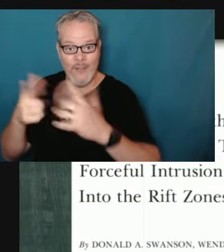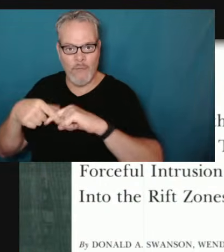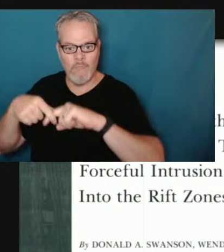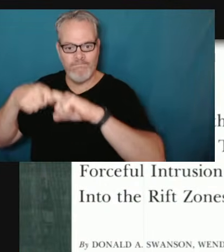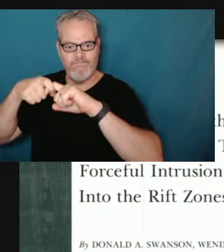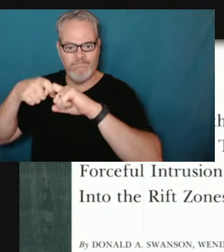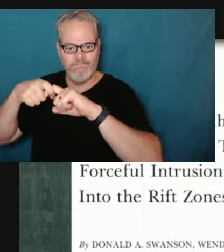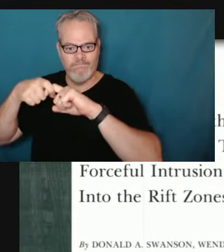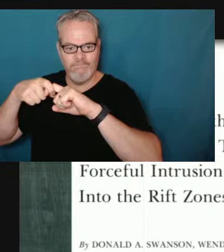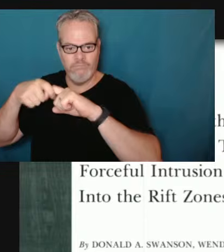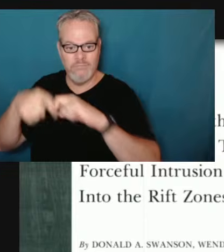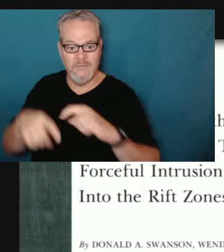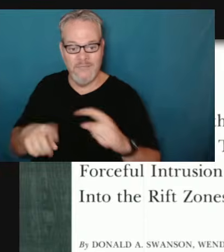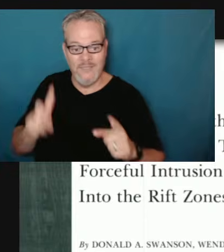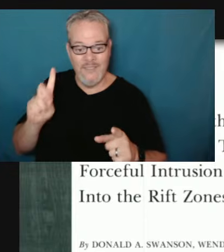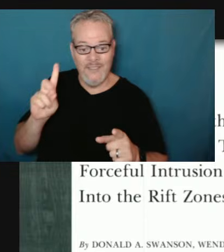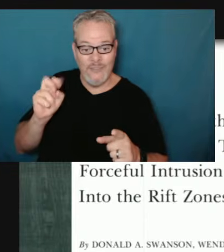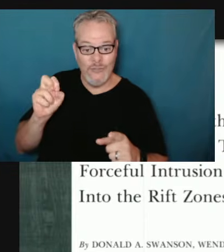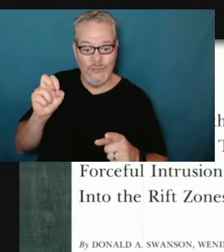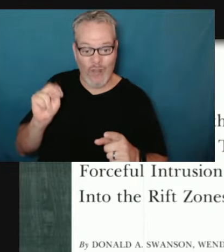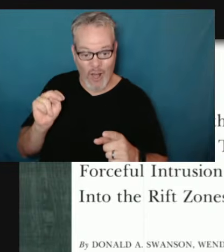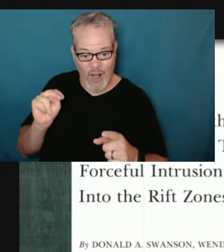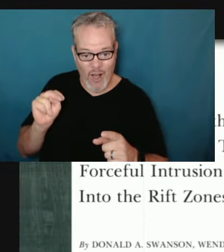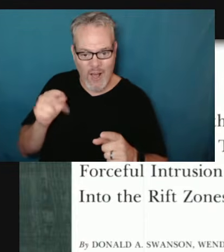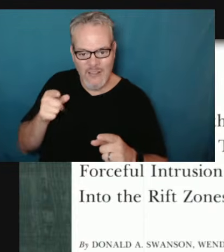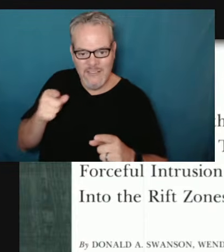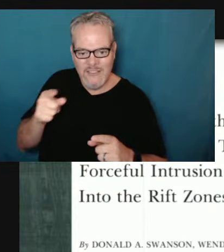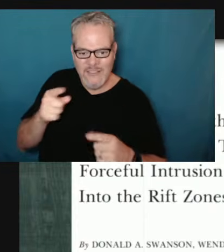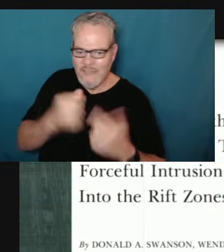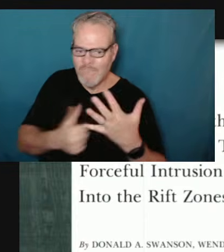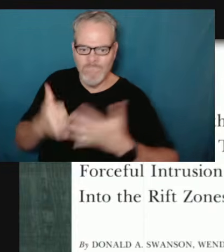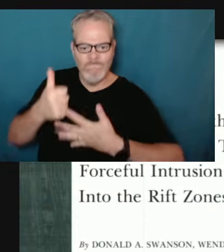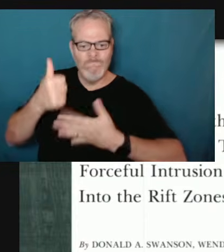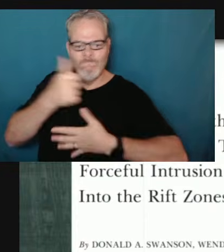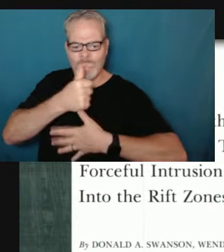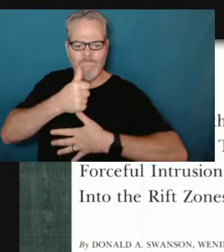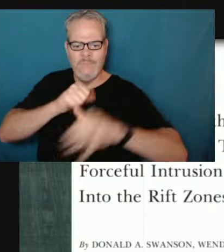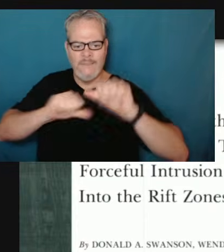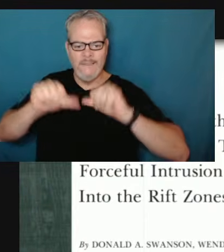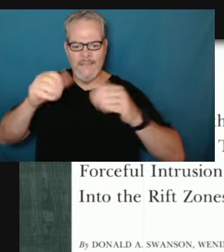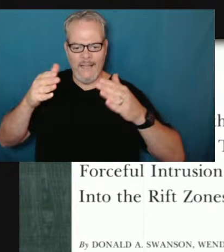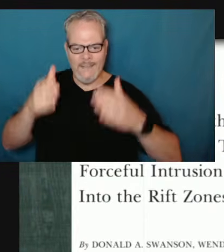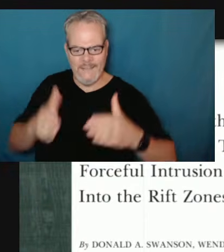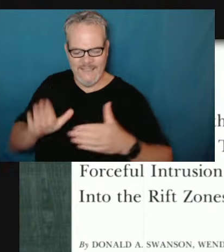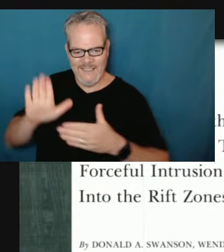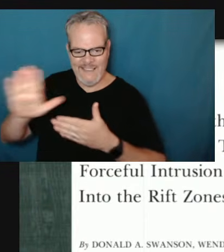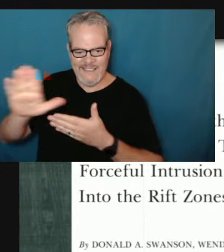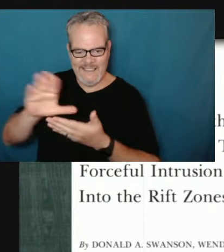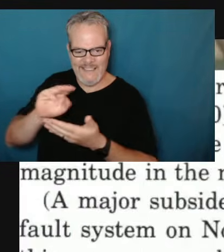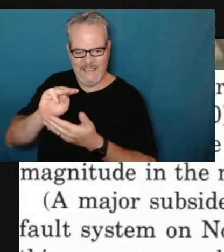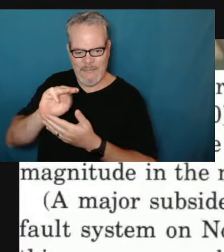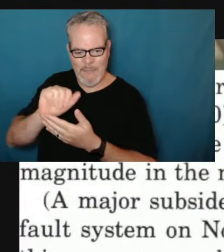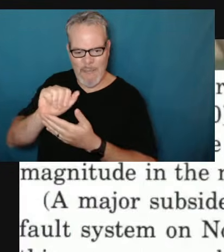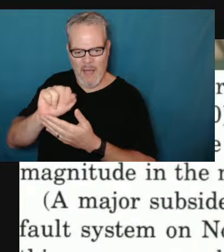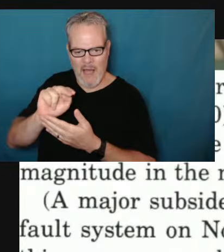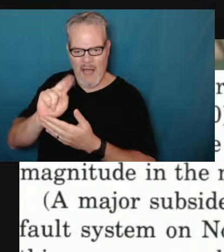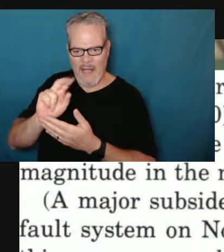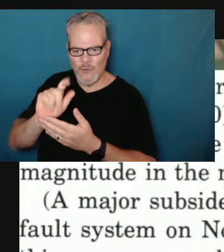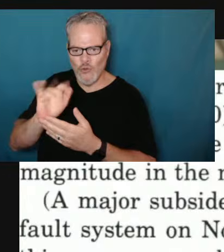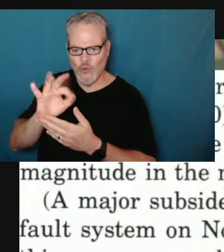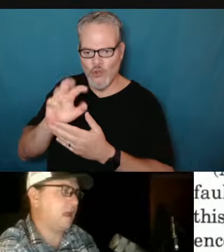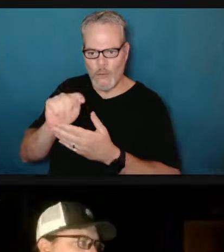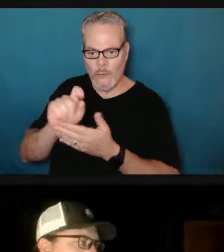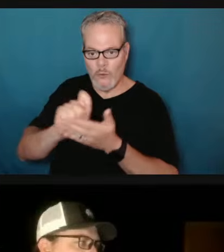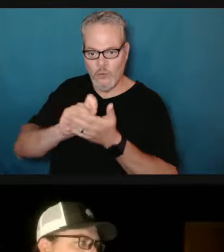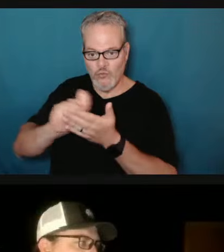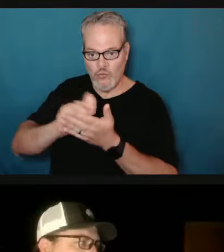good scientists, write up the information, and they were in the manuscript that he was writing in 1974. He